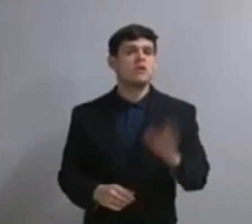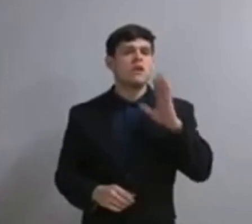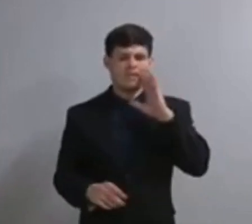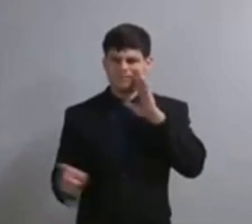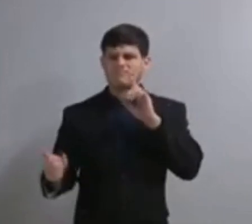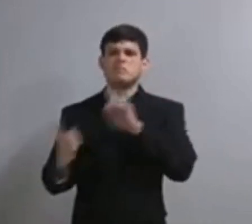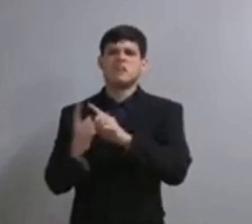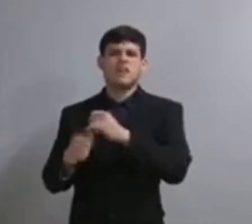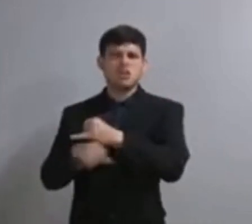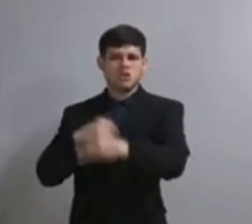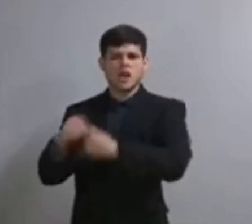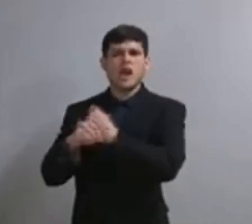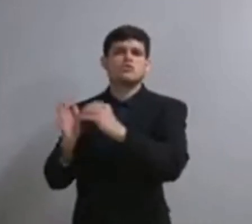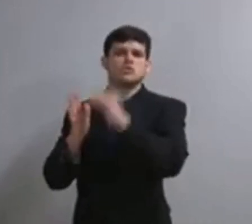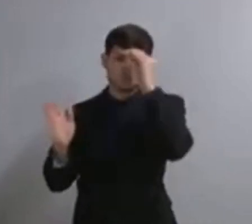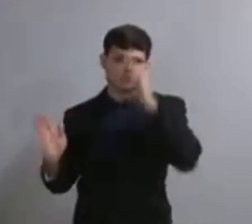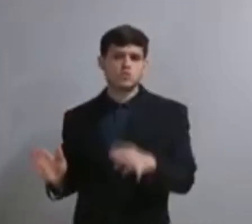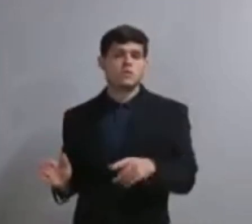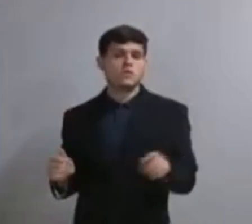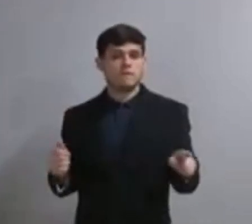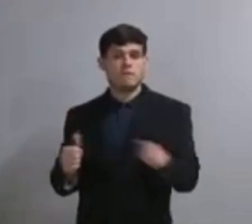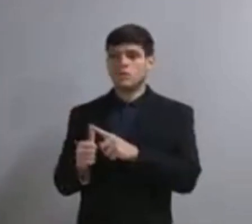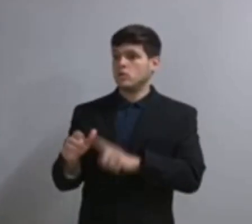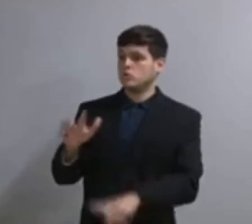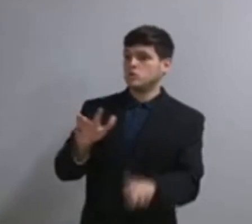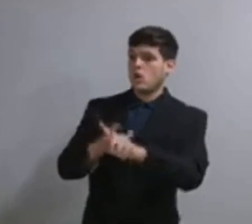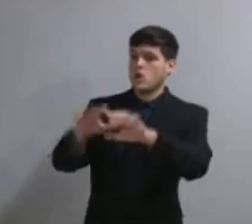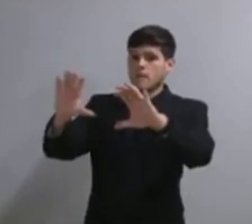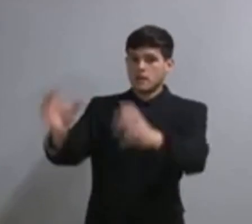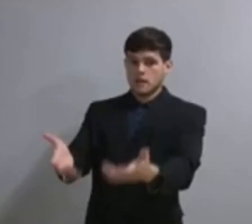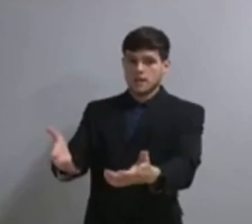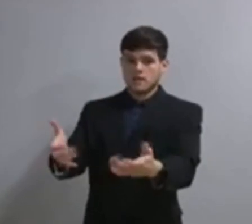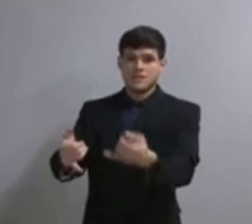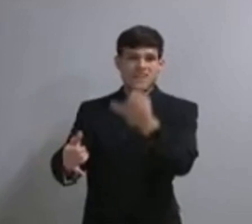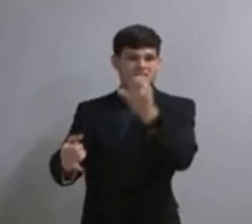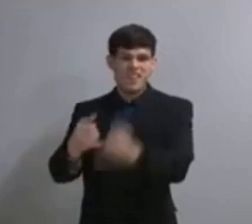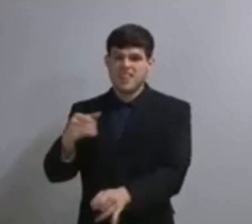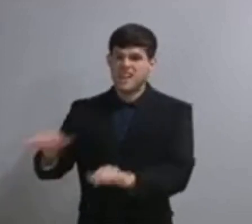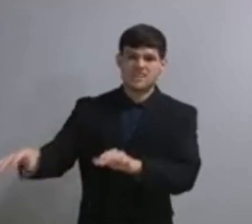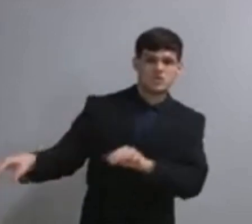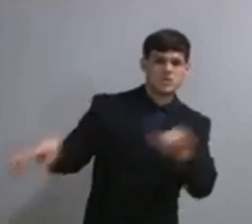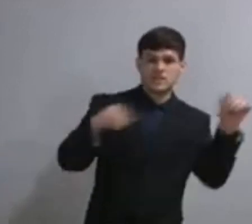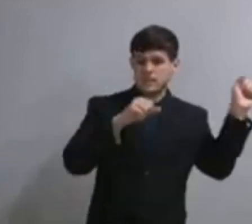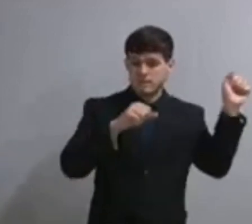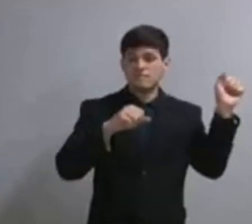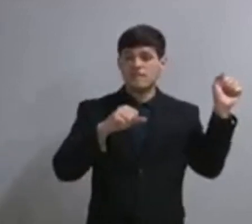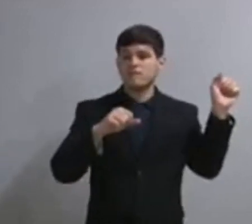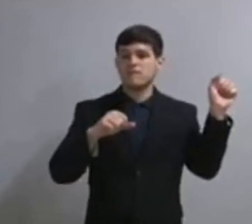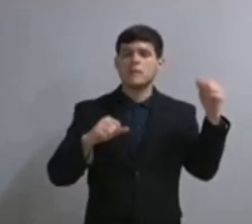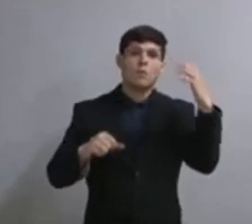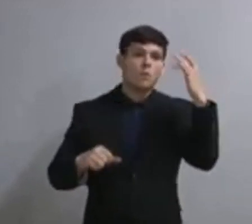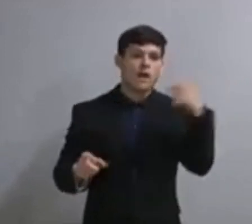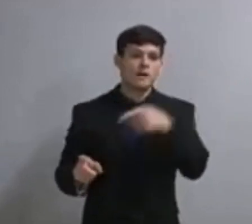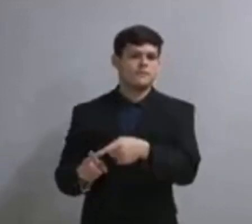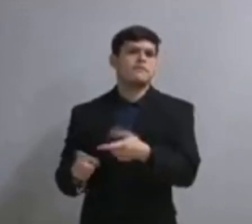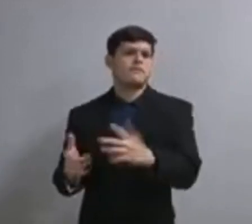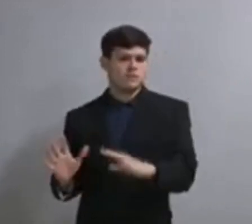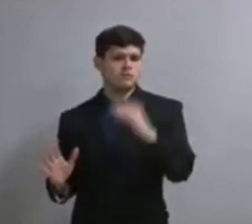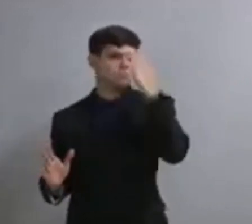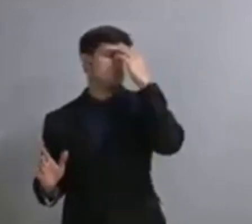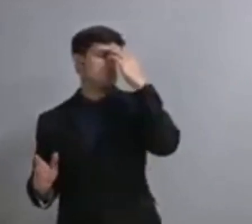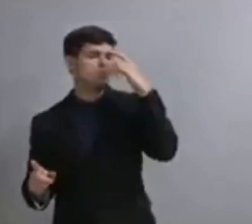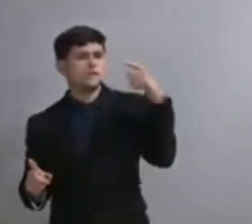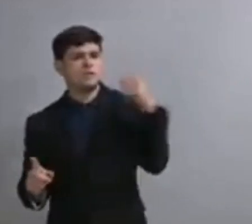international student, the first to show up in class, the last to let the professor go, because he knew that he